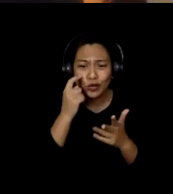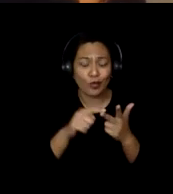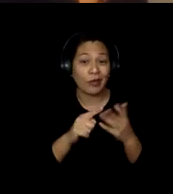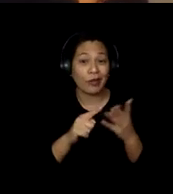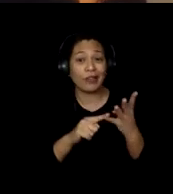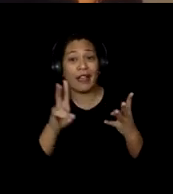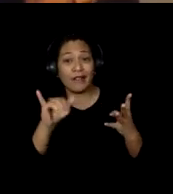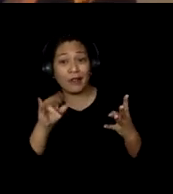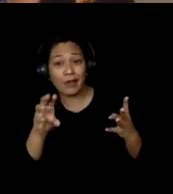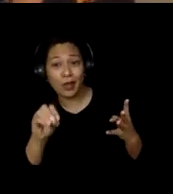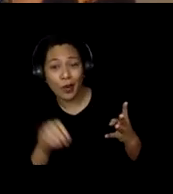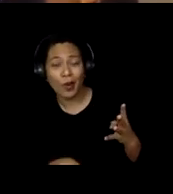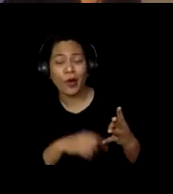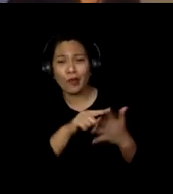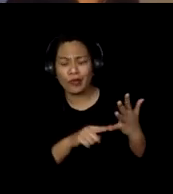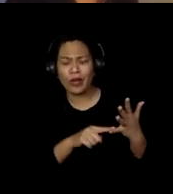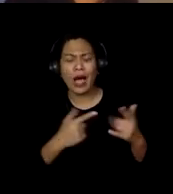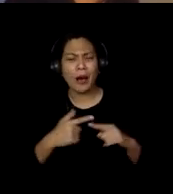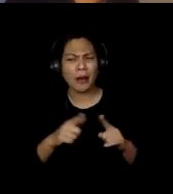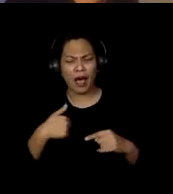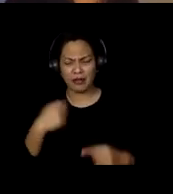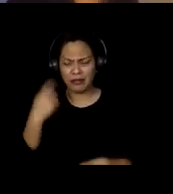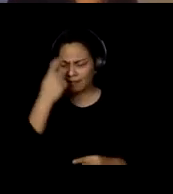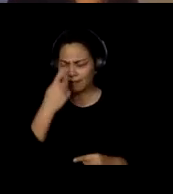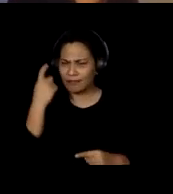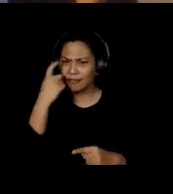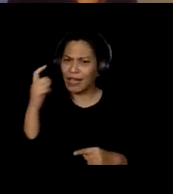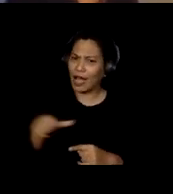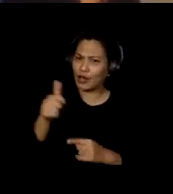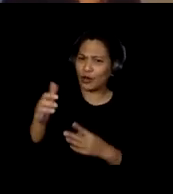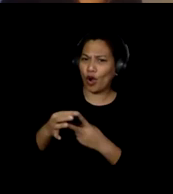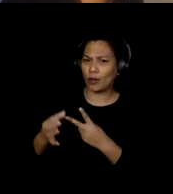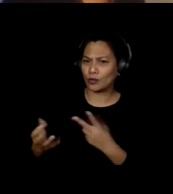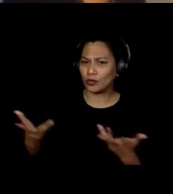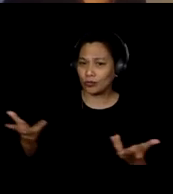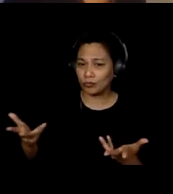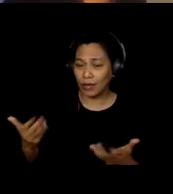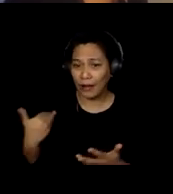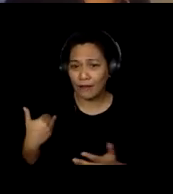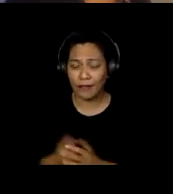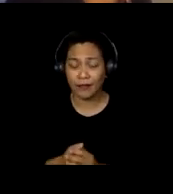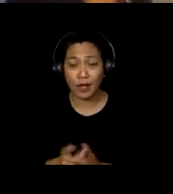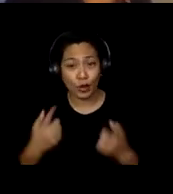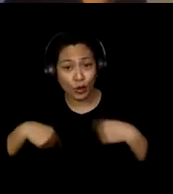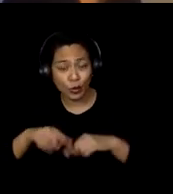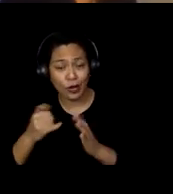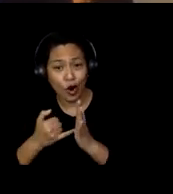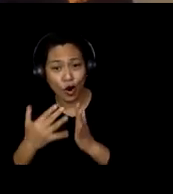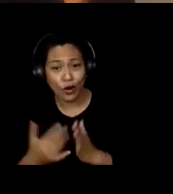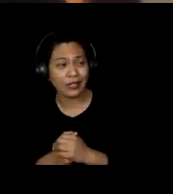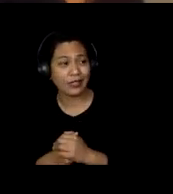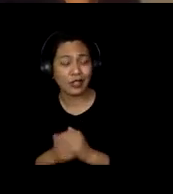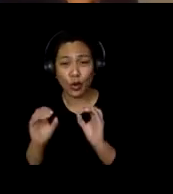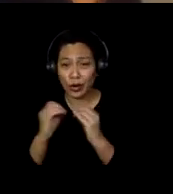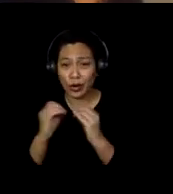now. And so I was curious to think, what are alternatives? What can we as artists and art organizations, do we simply